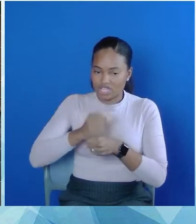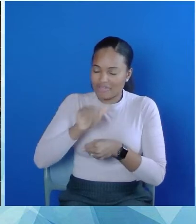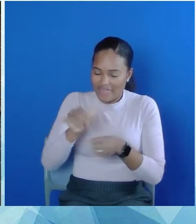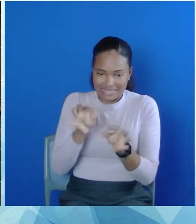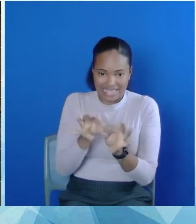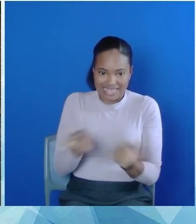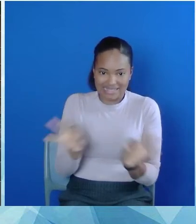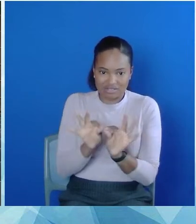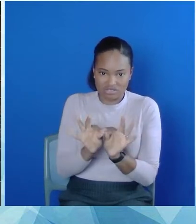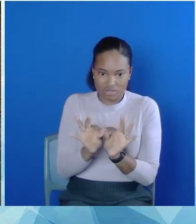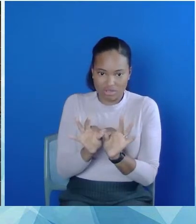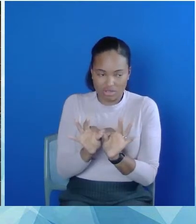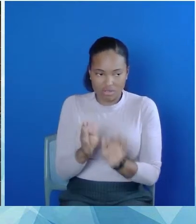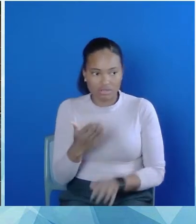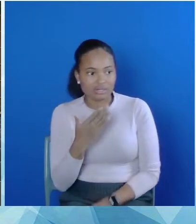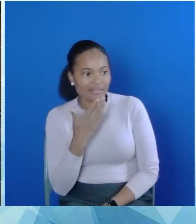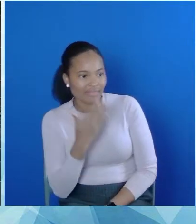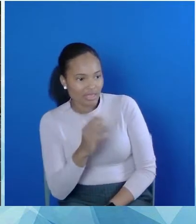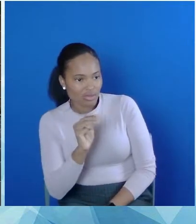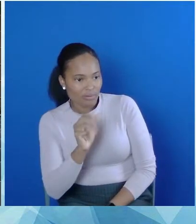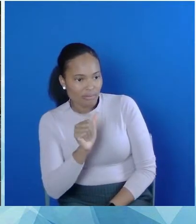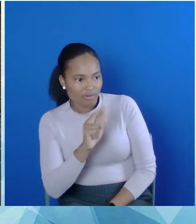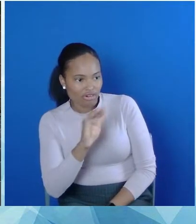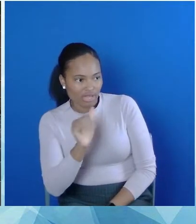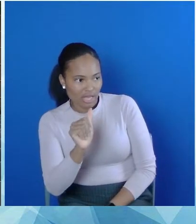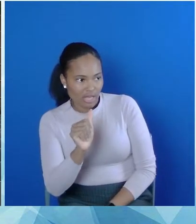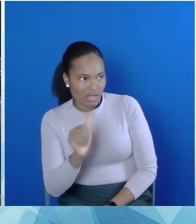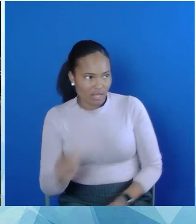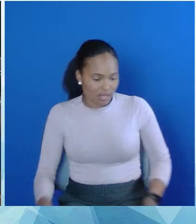welcome. Linda?